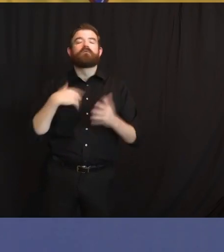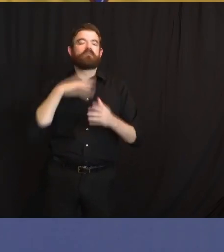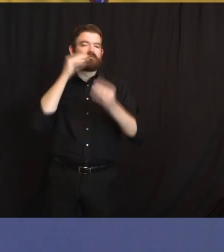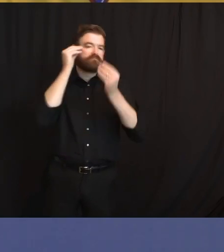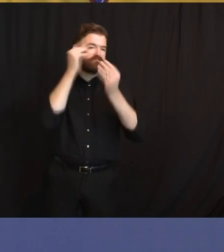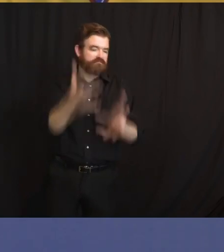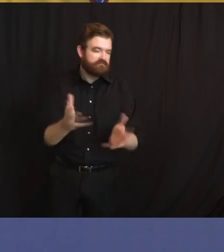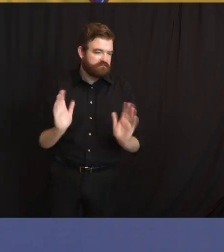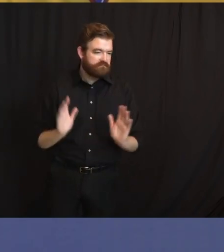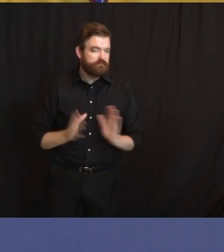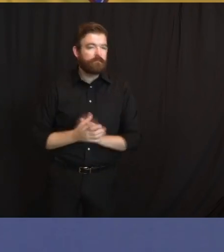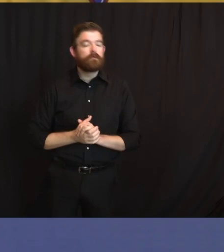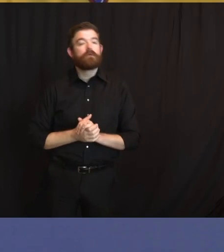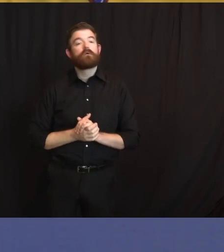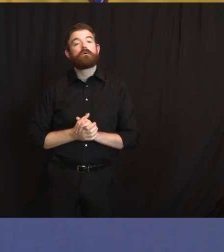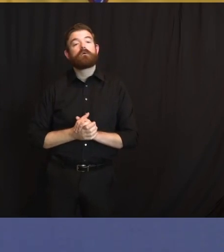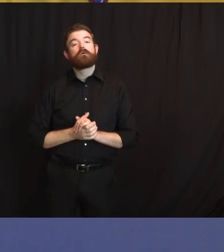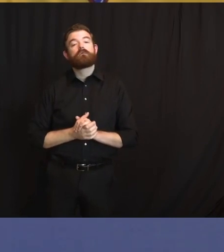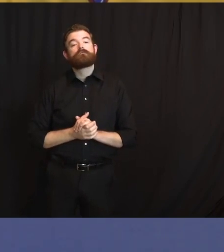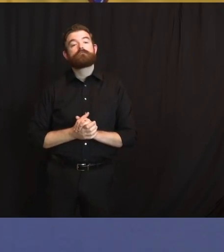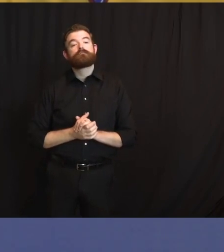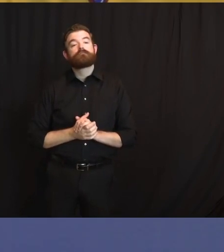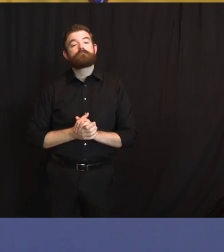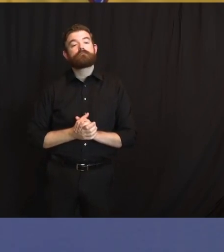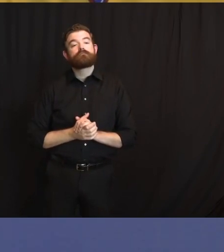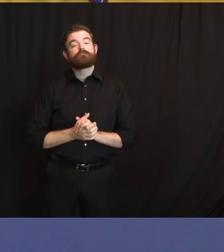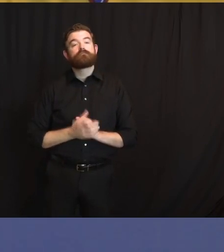at least on Wednesday in terms of timing.